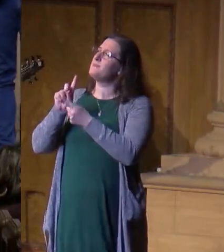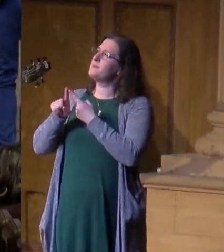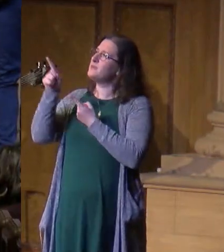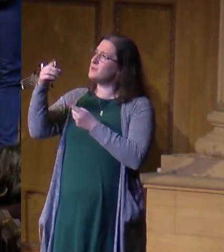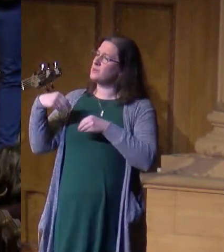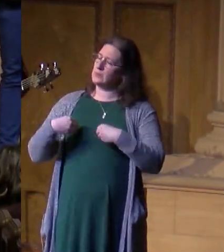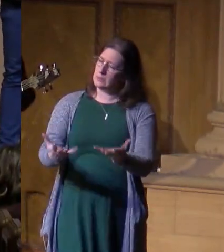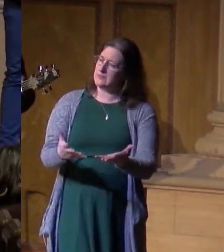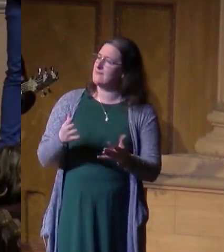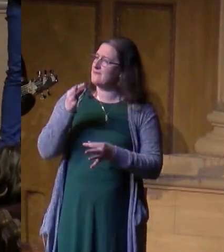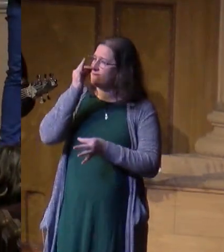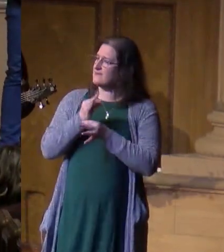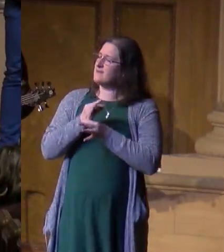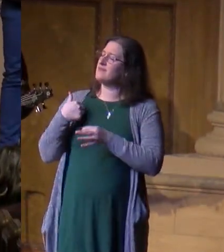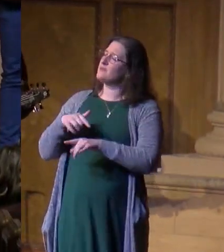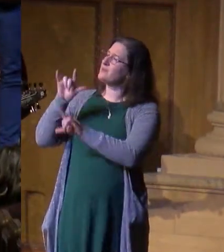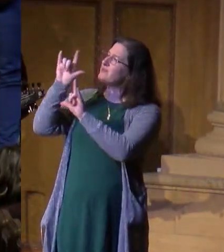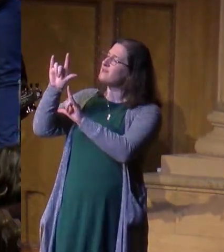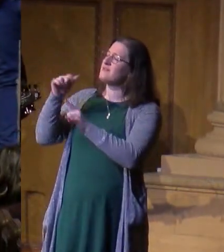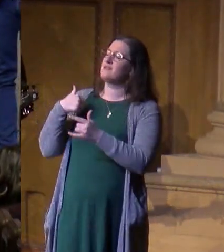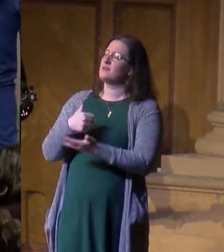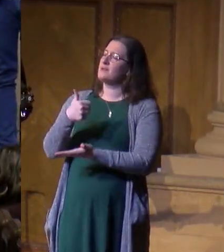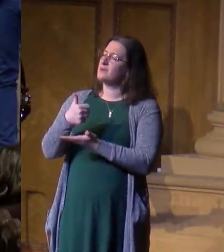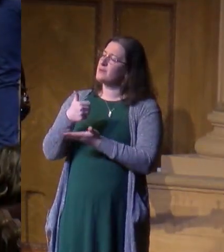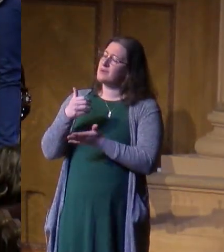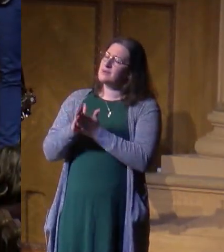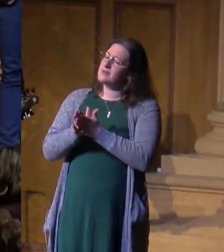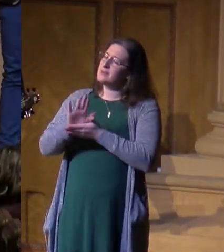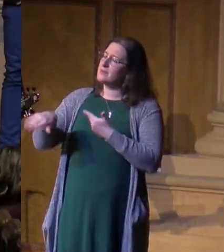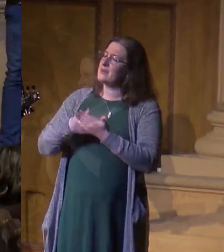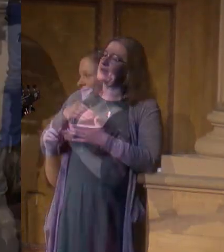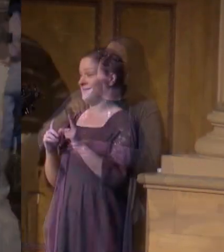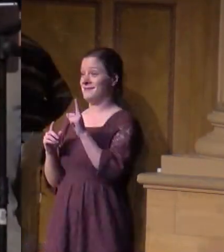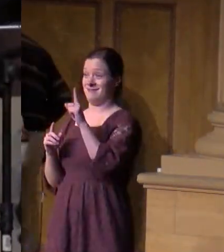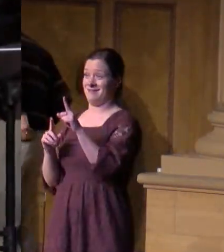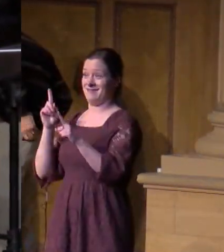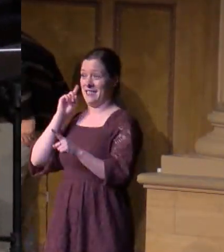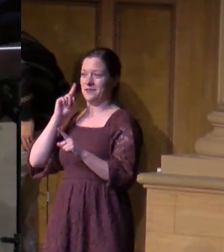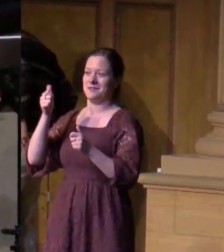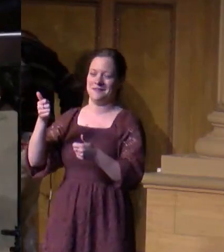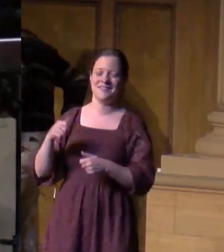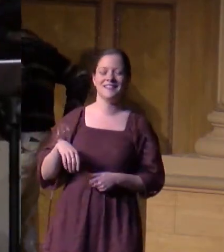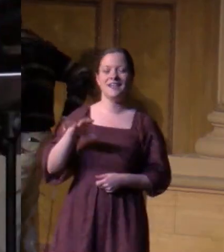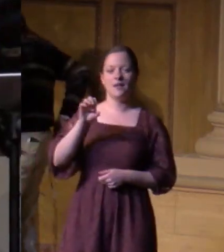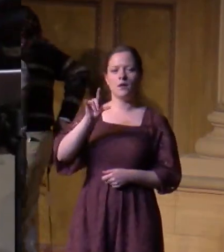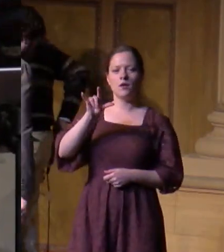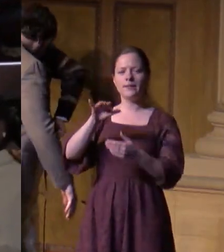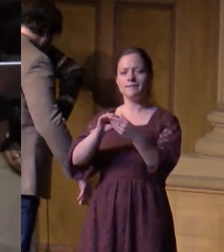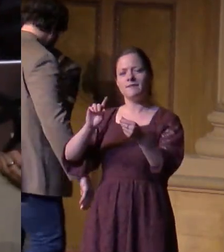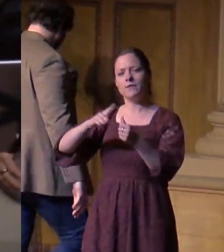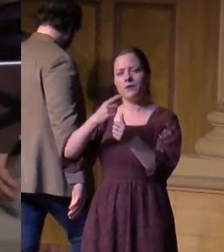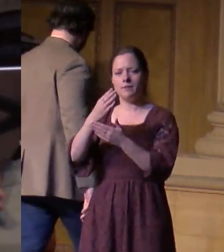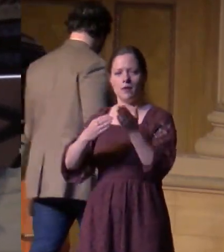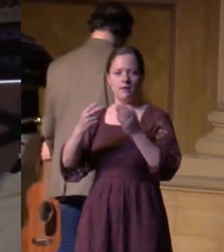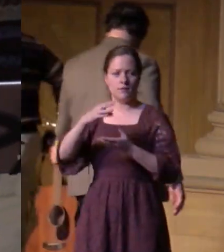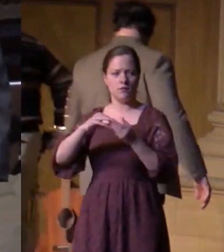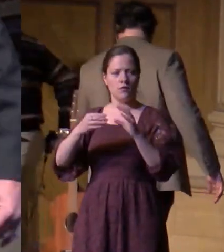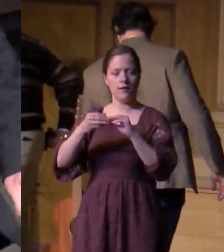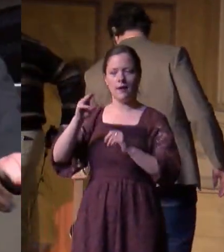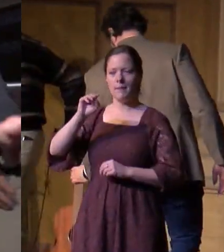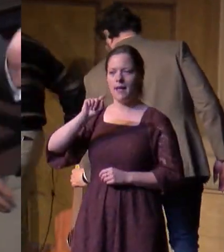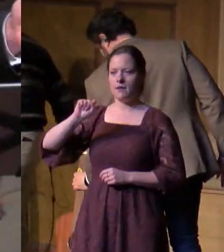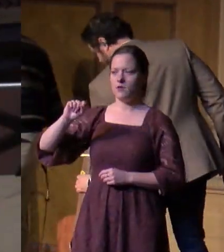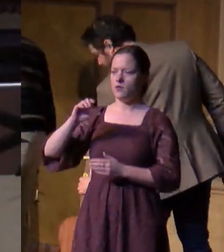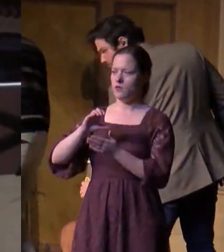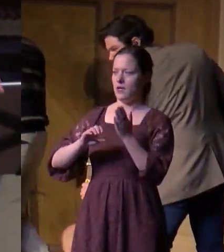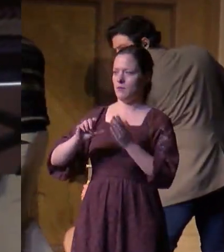Father, we love you. We pray all of these things in Jesus' name. Amen. Cody told us the first part of the story from Matthew chapter 1, the birth narrative